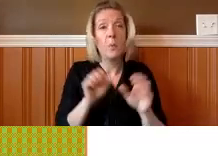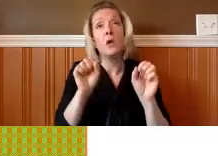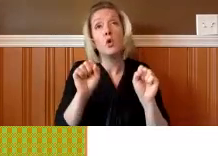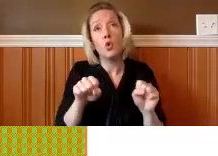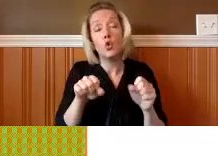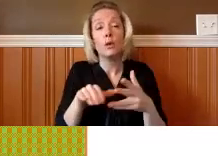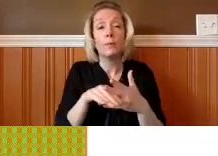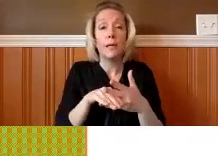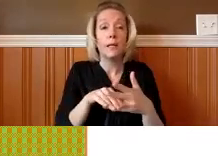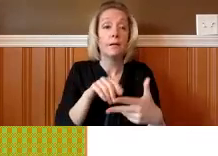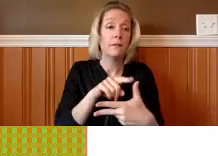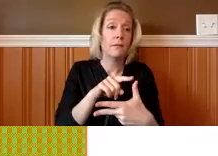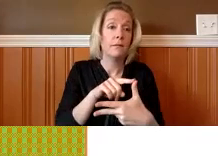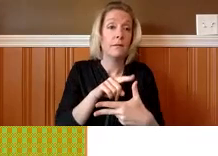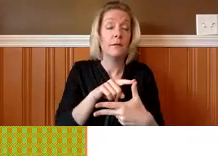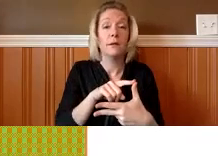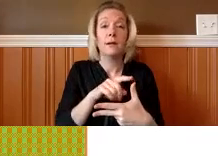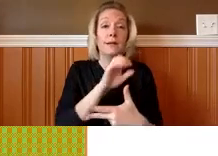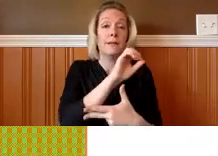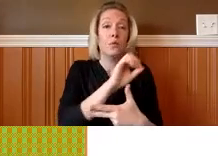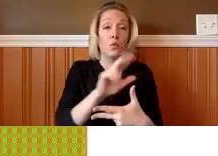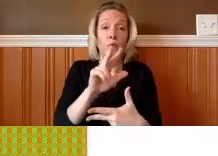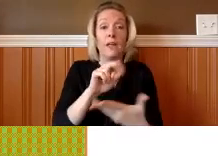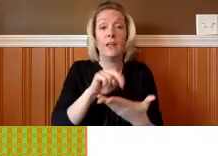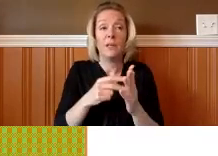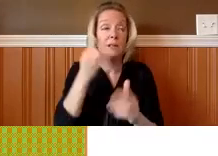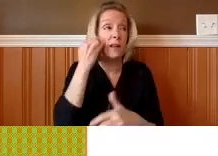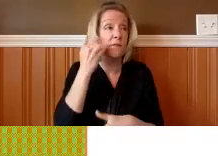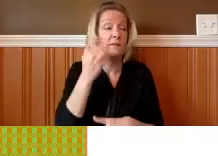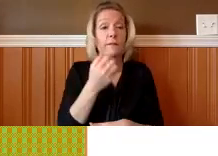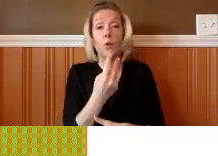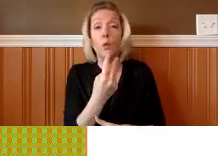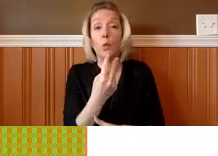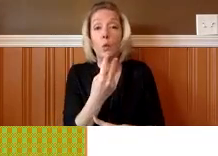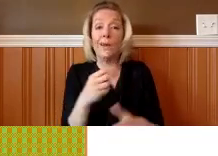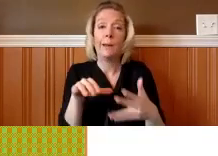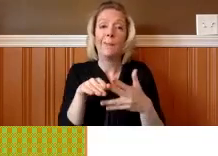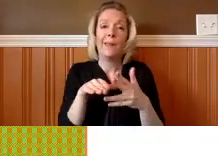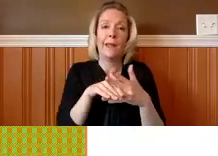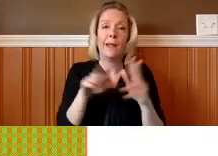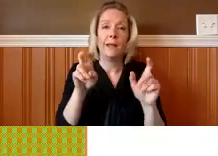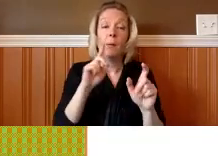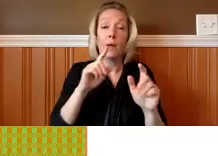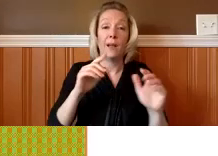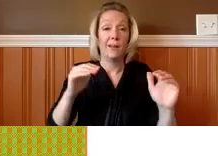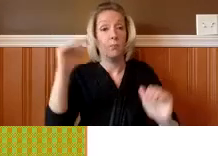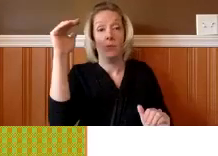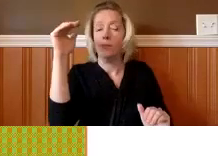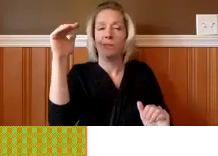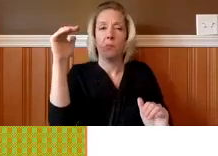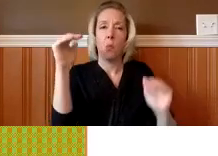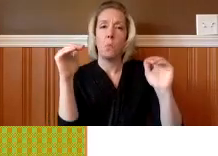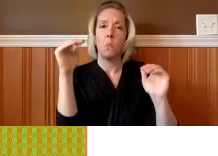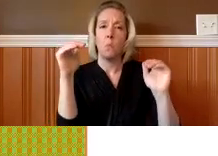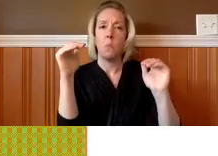score a 2, they would be mid phase 1. But we don't see that range of ability as greatly as we do in phase 2.